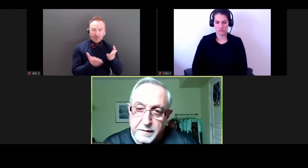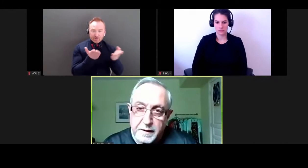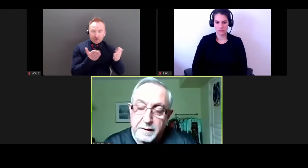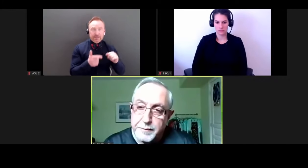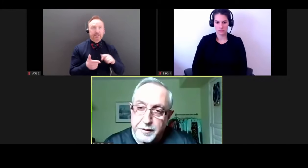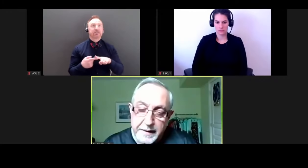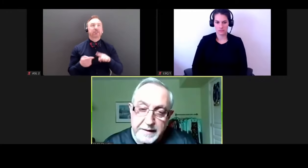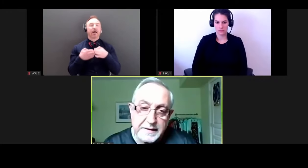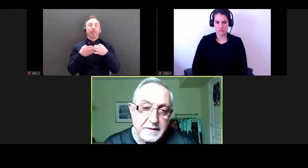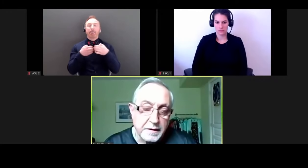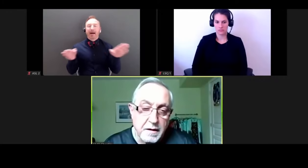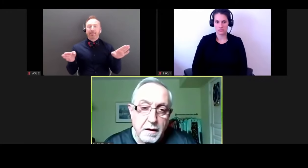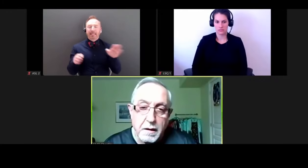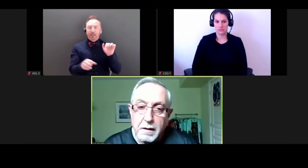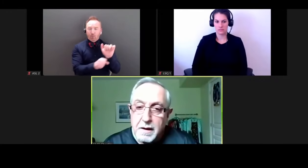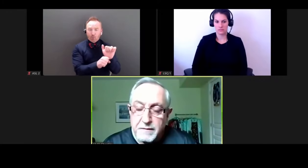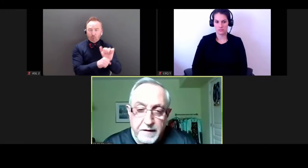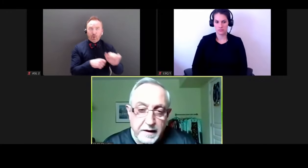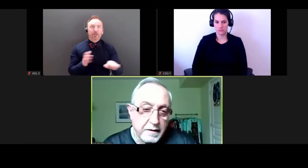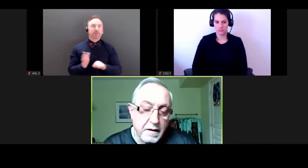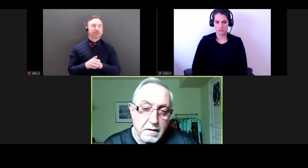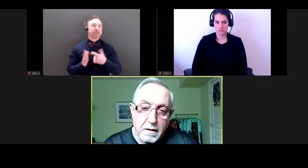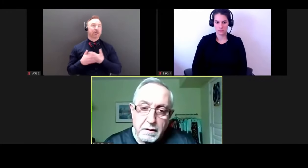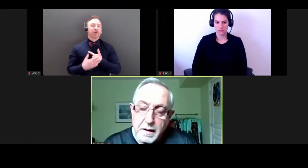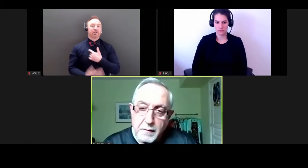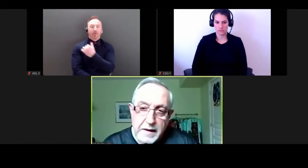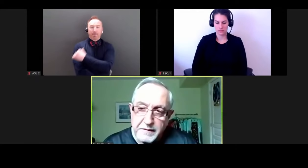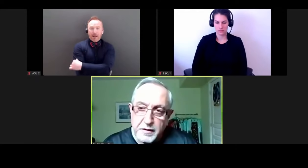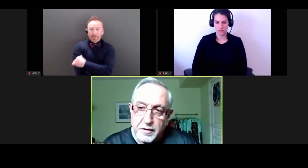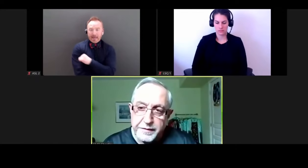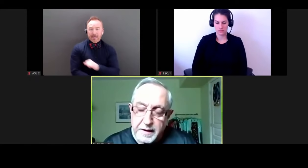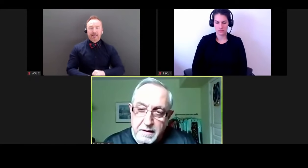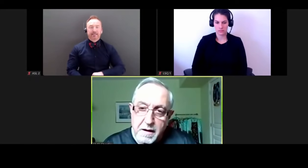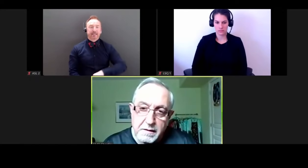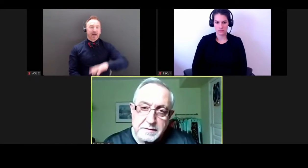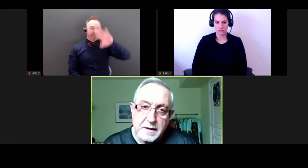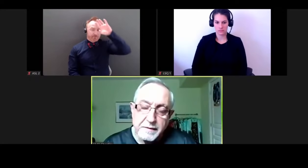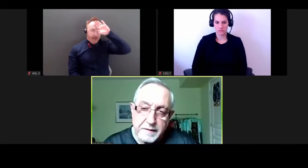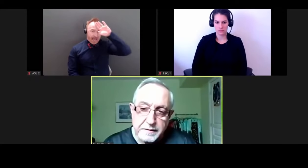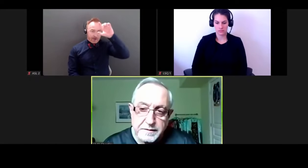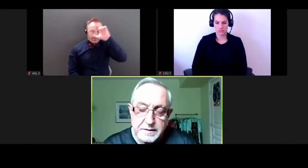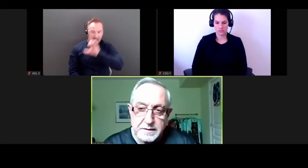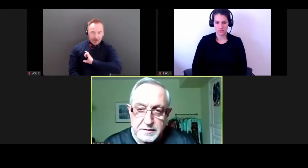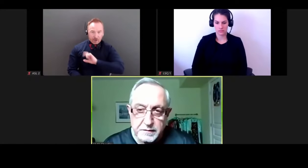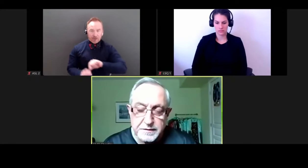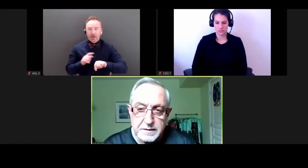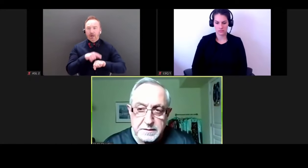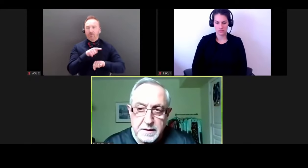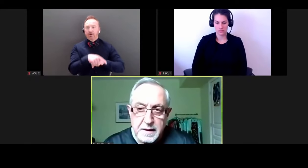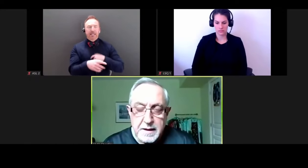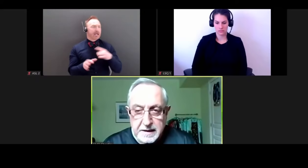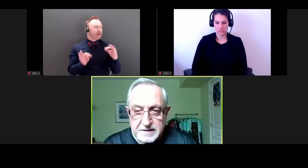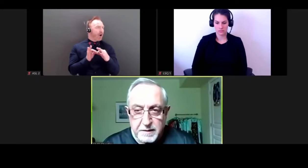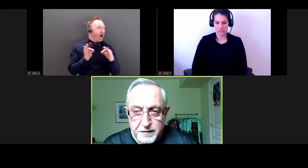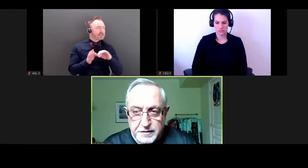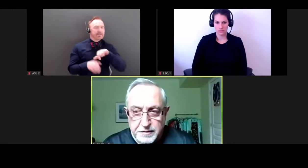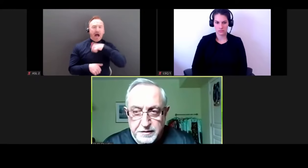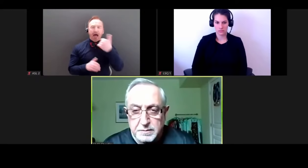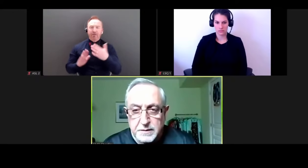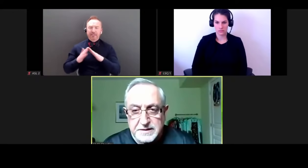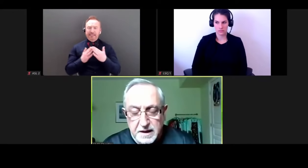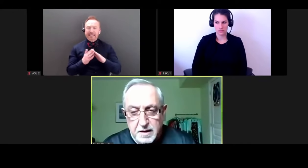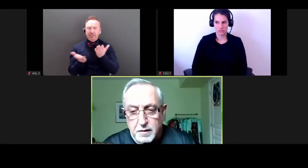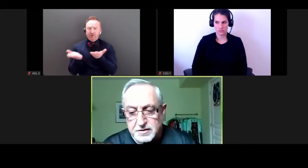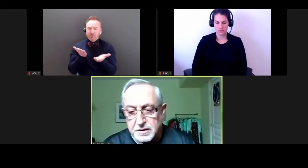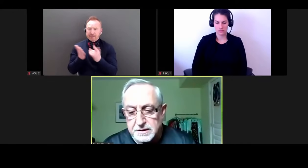other paramedics on call, fire on call. We haven't heard the cost of other city services. That's my first